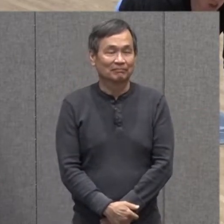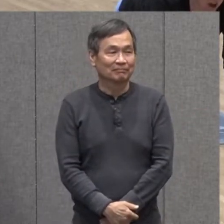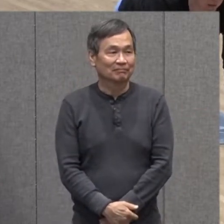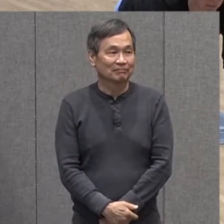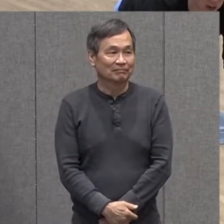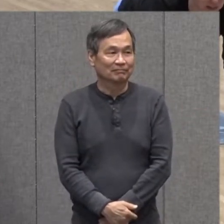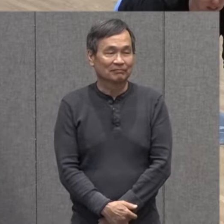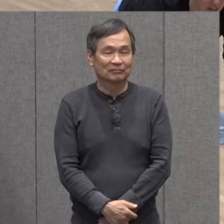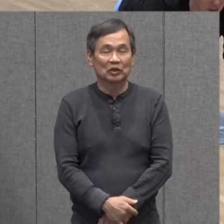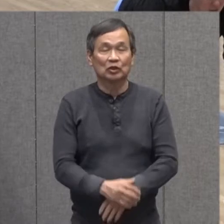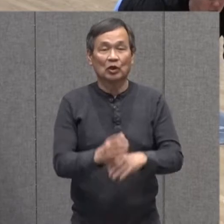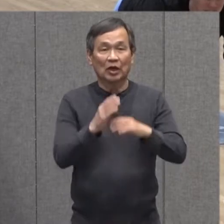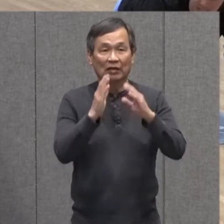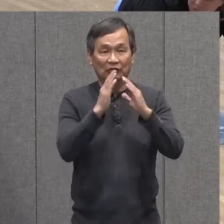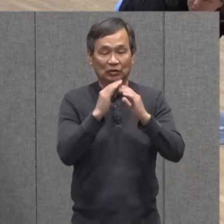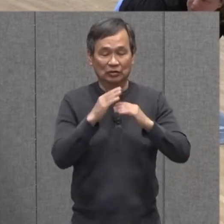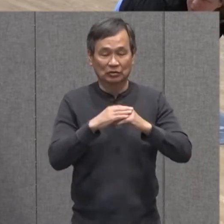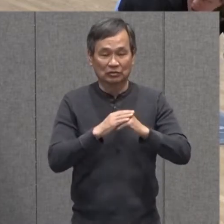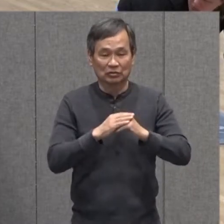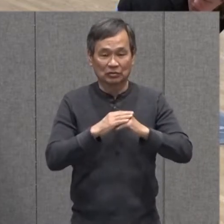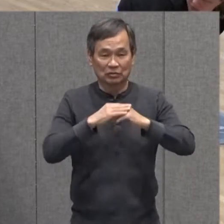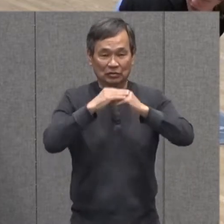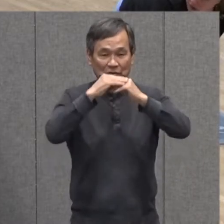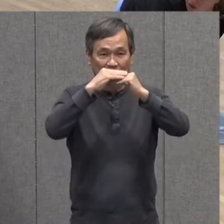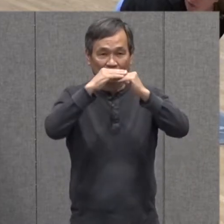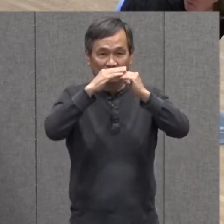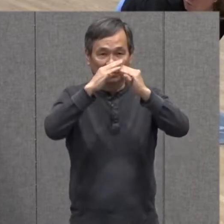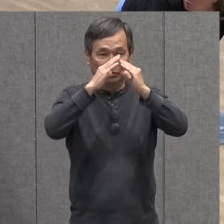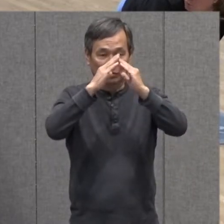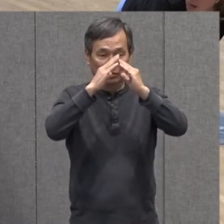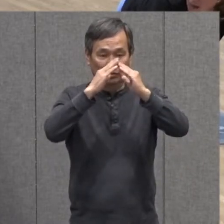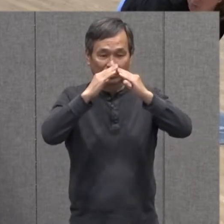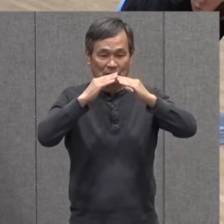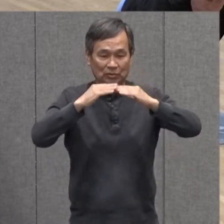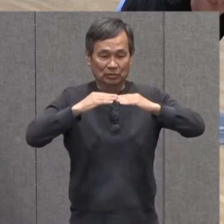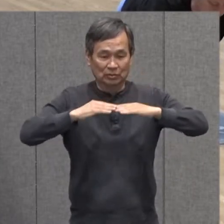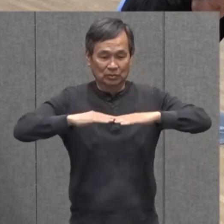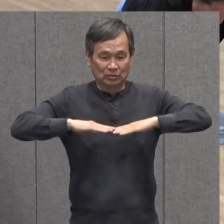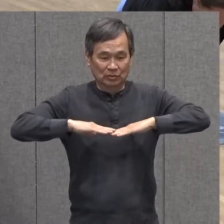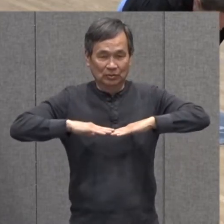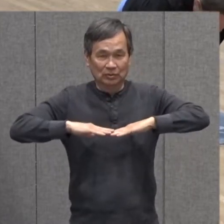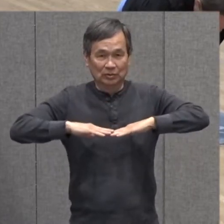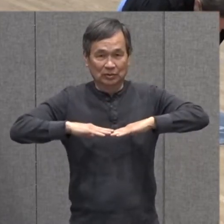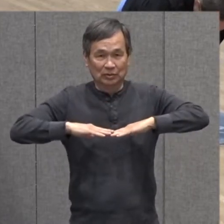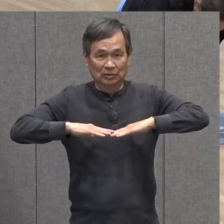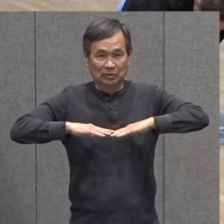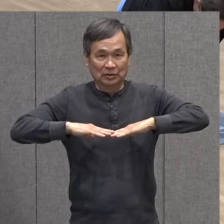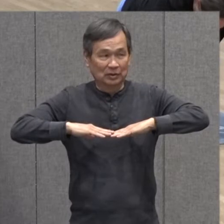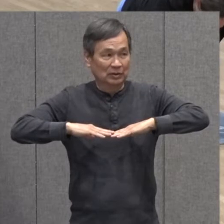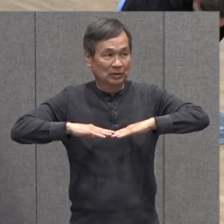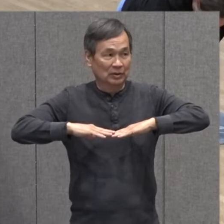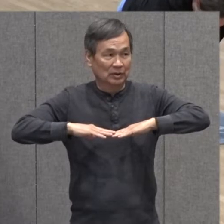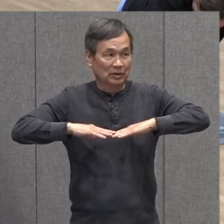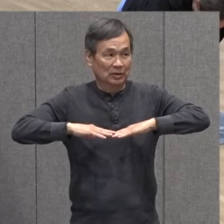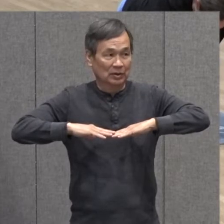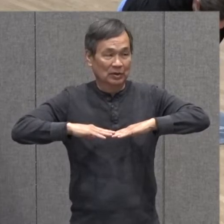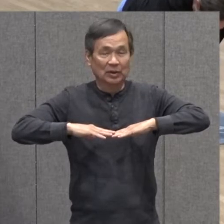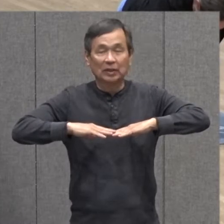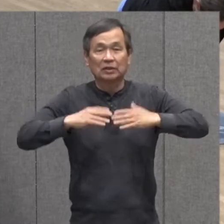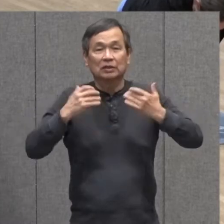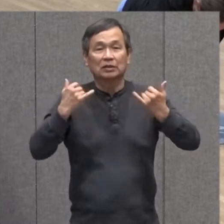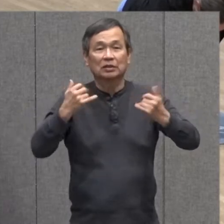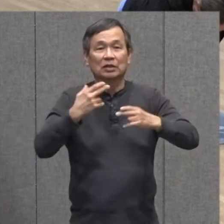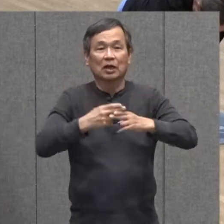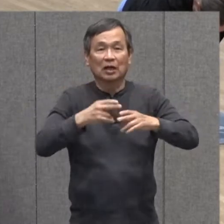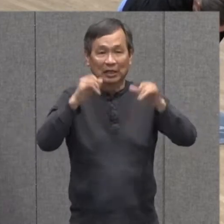we're gonna come back down to tabletop and then kind of scoot your bottom towards the air. And we're gonna go into cow.